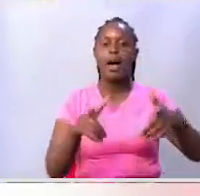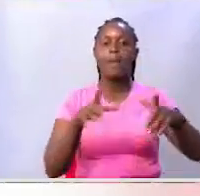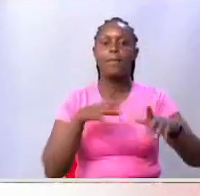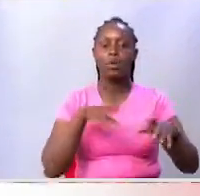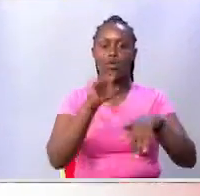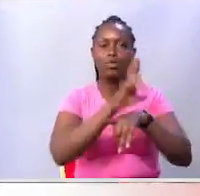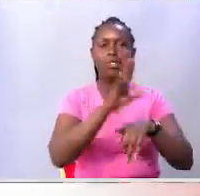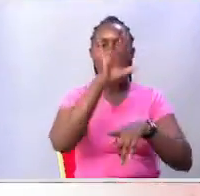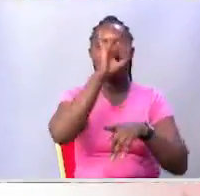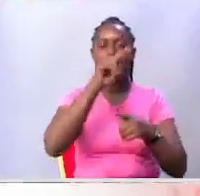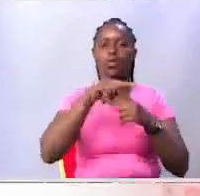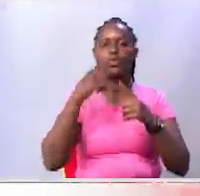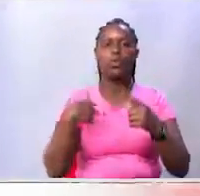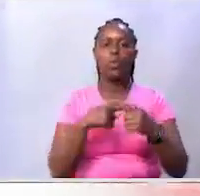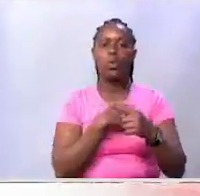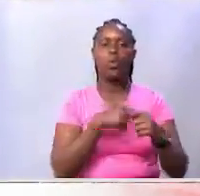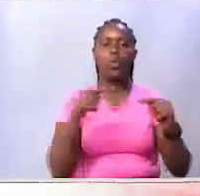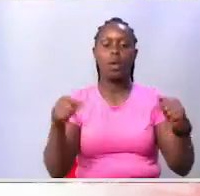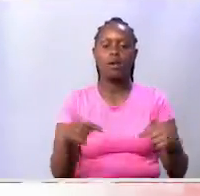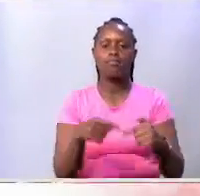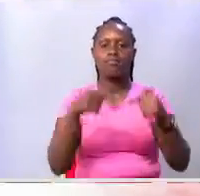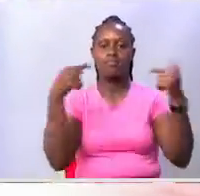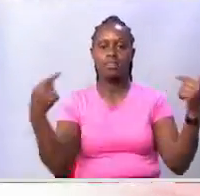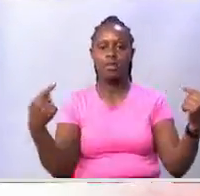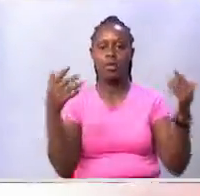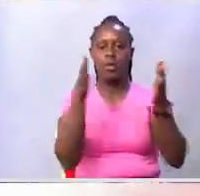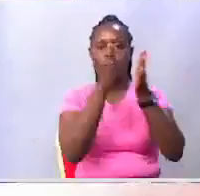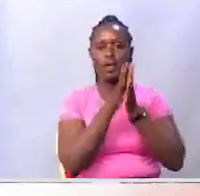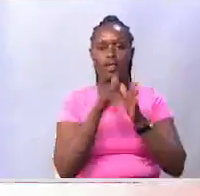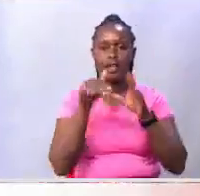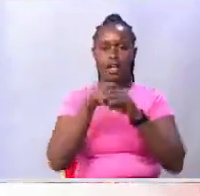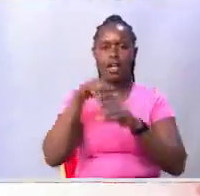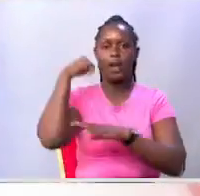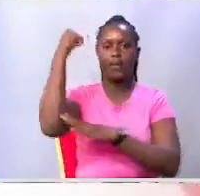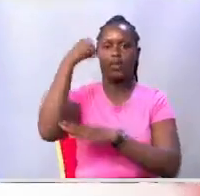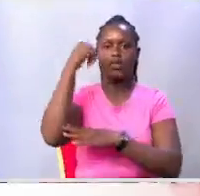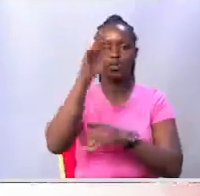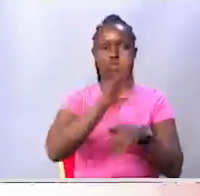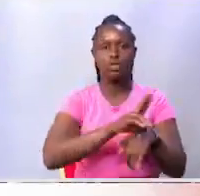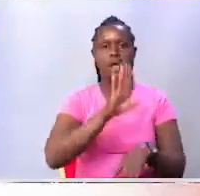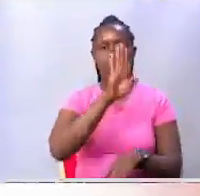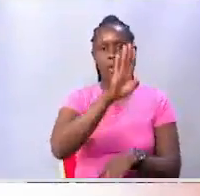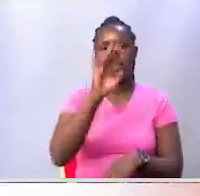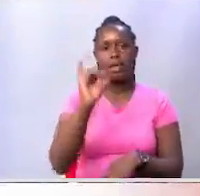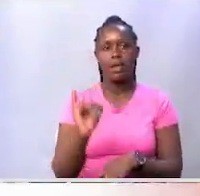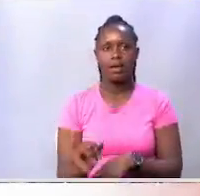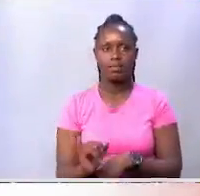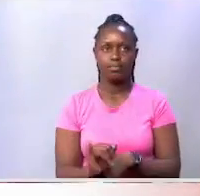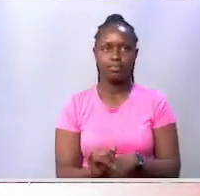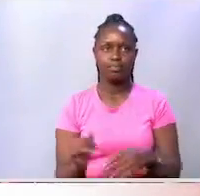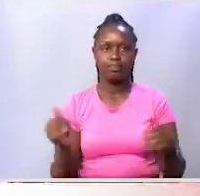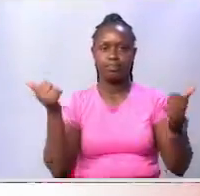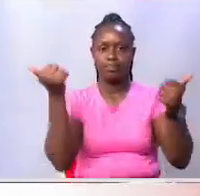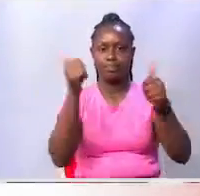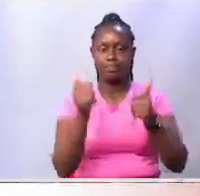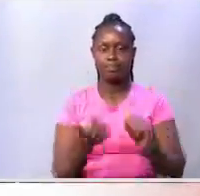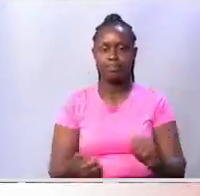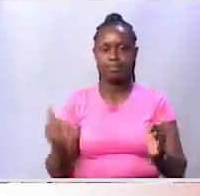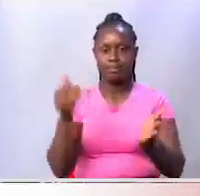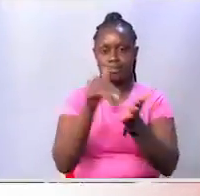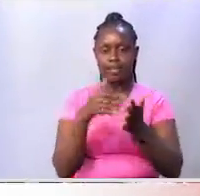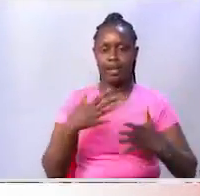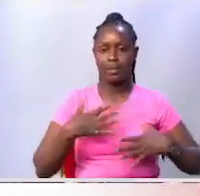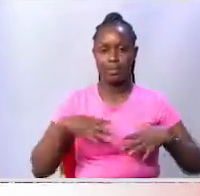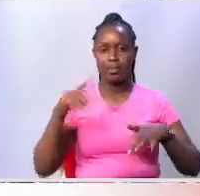na wale ambao wanataka kufanya siasa na BBI. Never again will the people